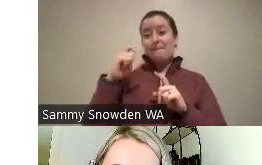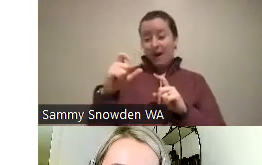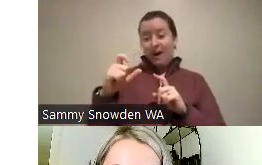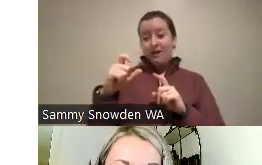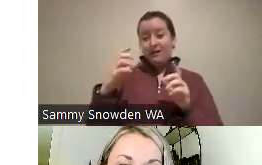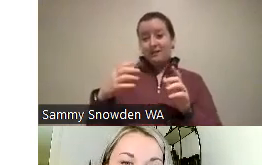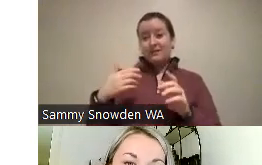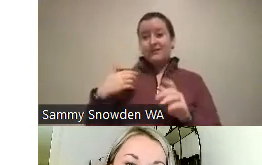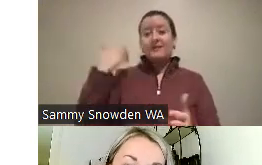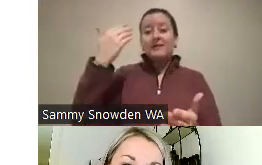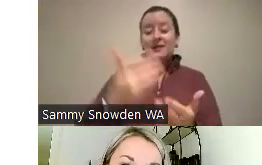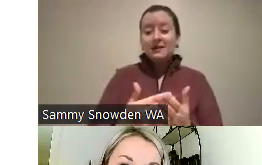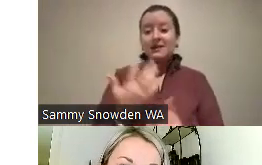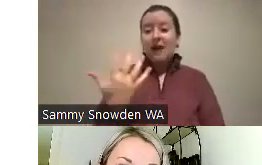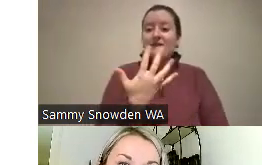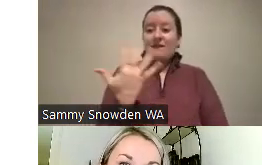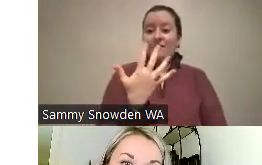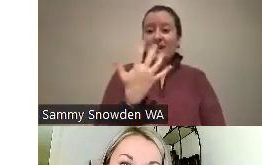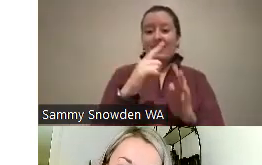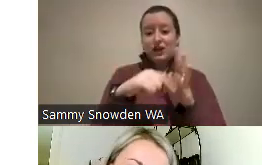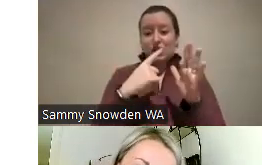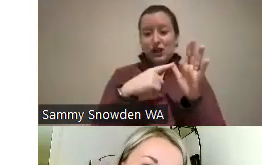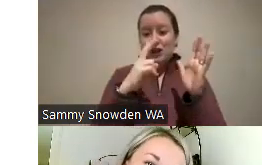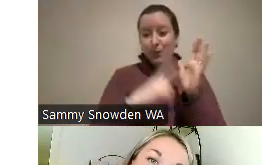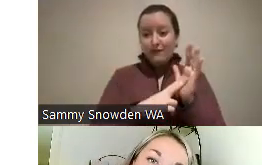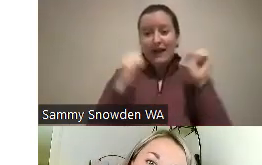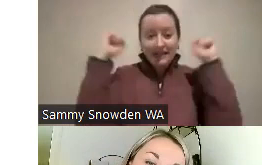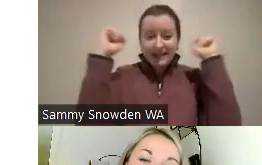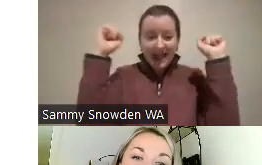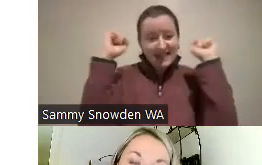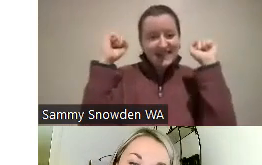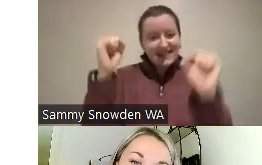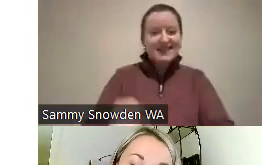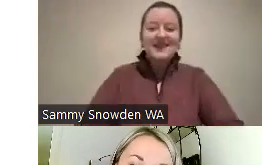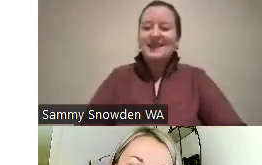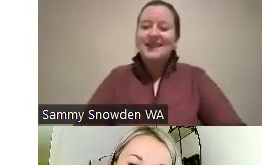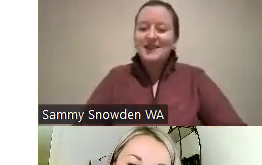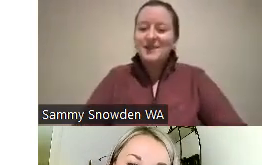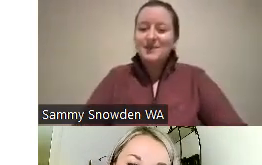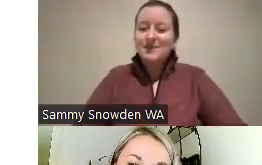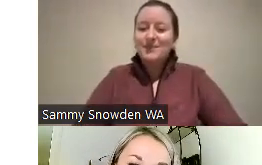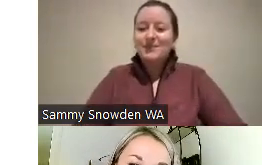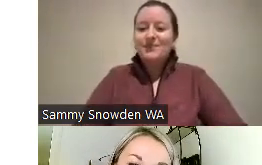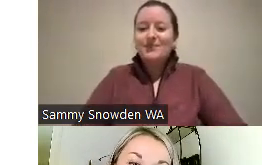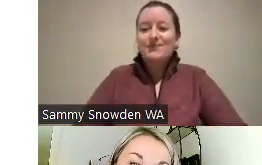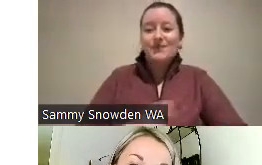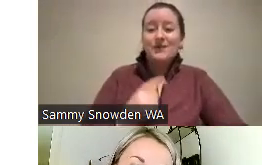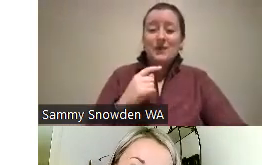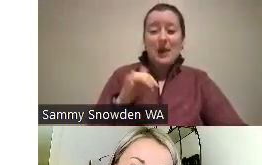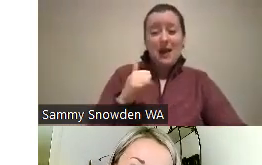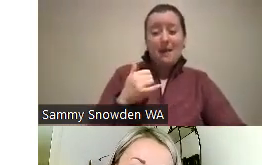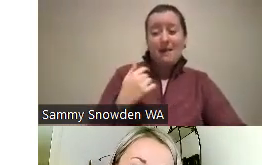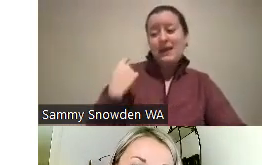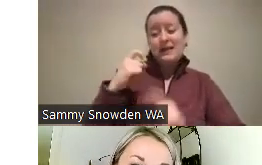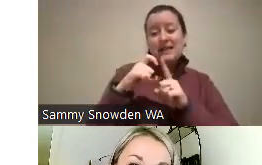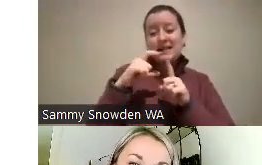of January. So if you still want to do another 200 PV order in January and get your free frankincense for the rest of the year, it's a good time